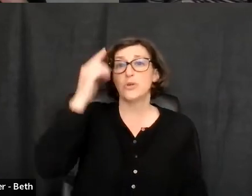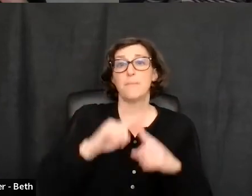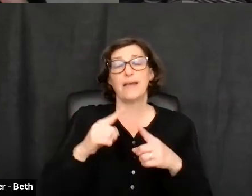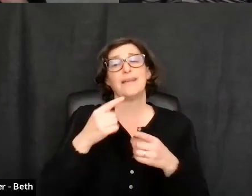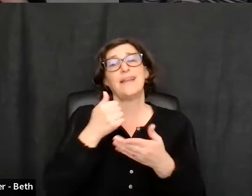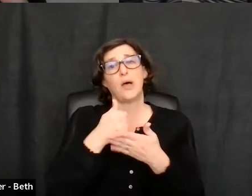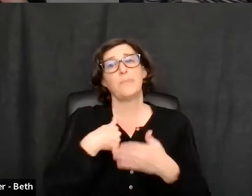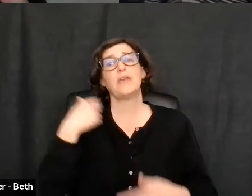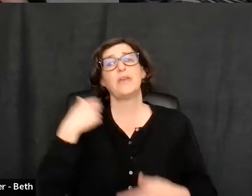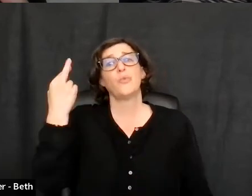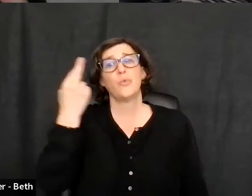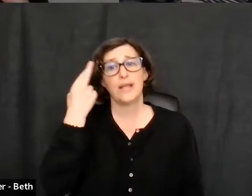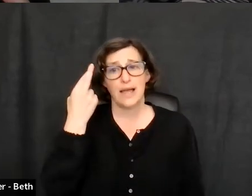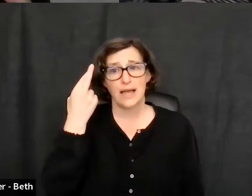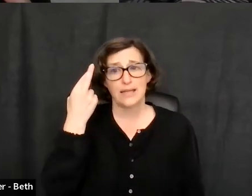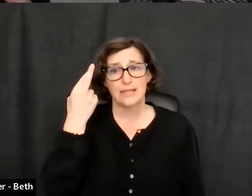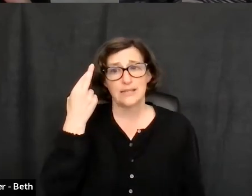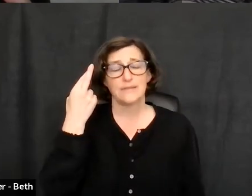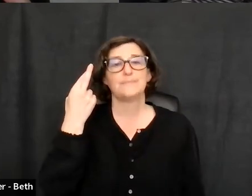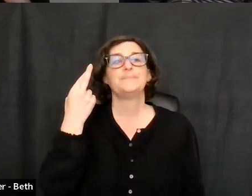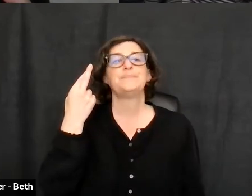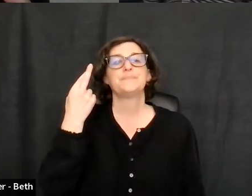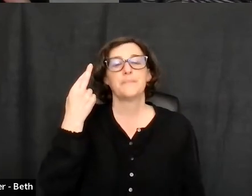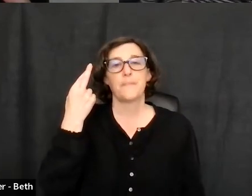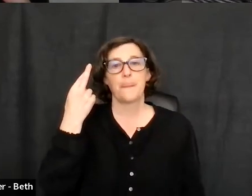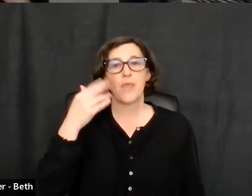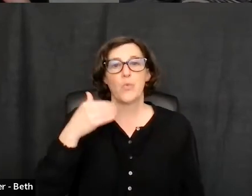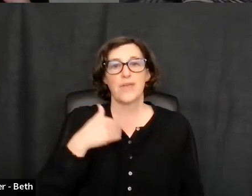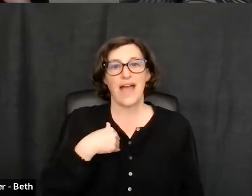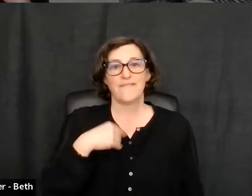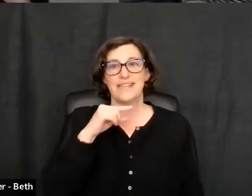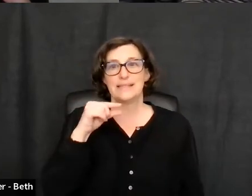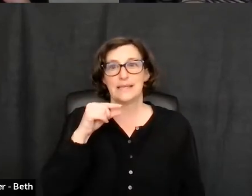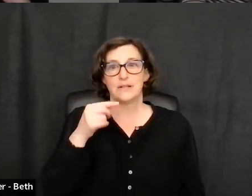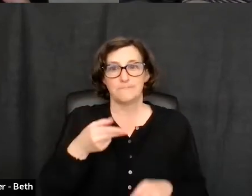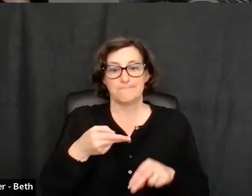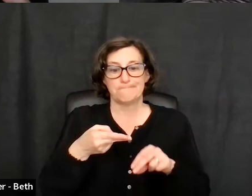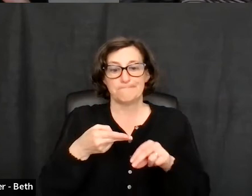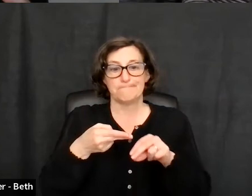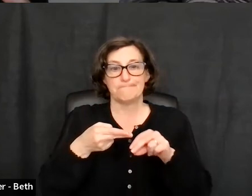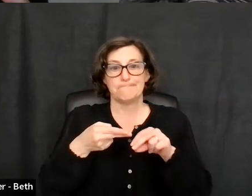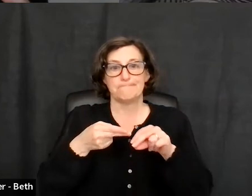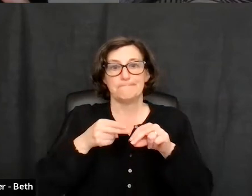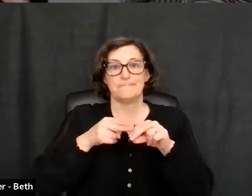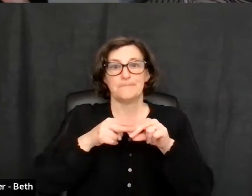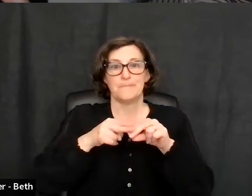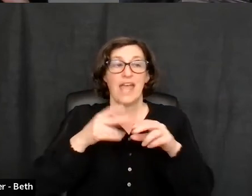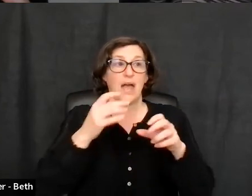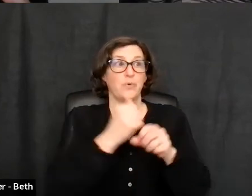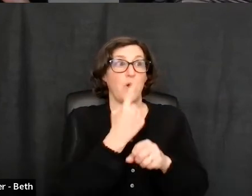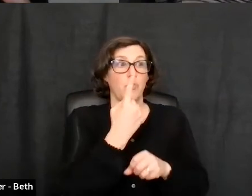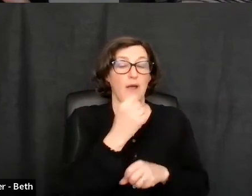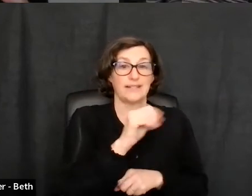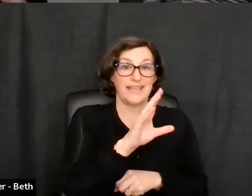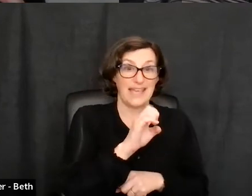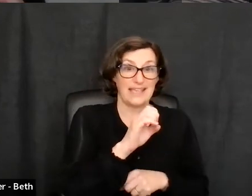realize that like it's we have these like little gains and like we lost, like we won that case and eventually like we